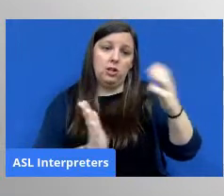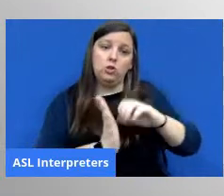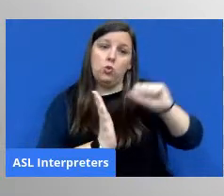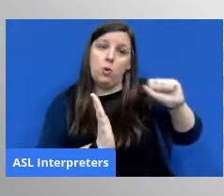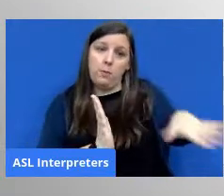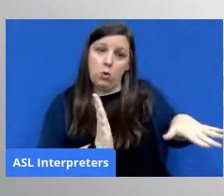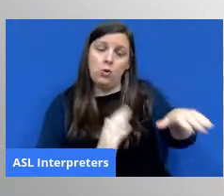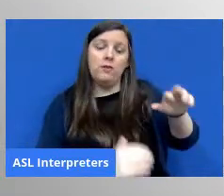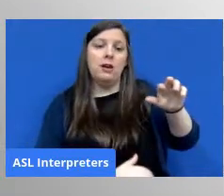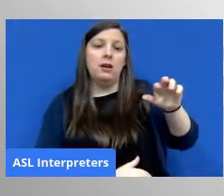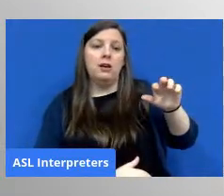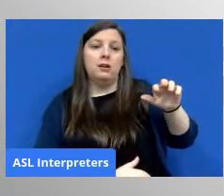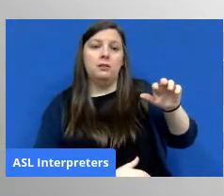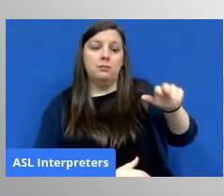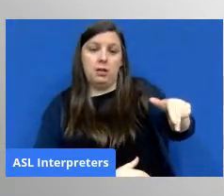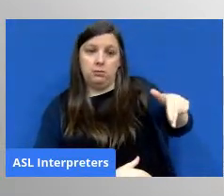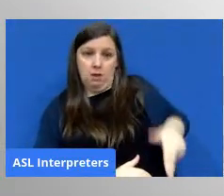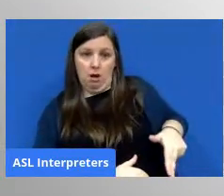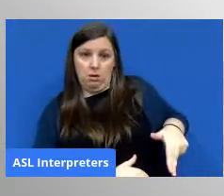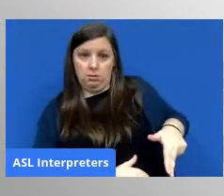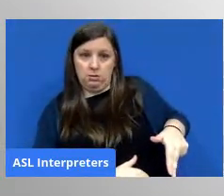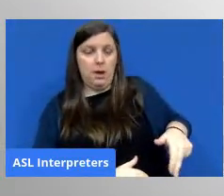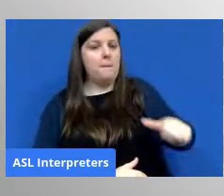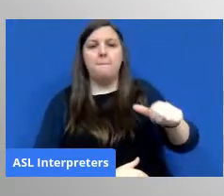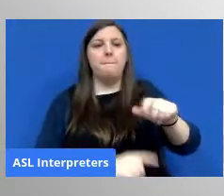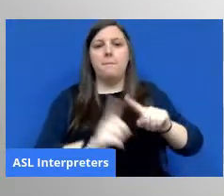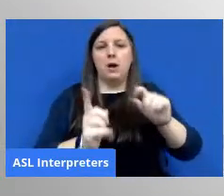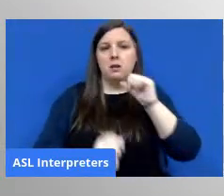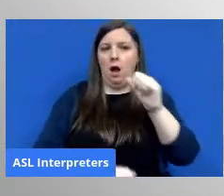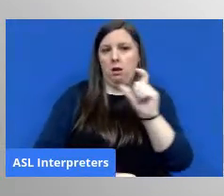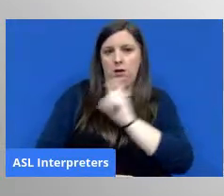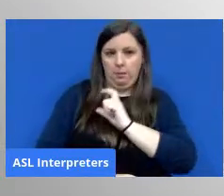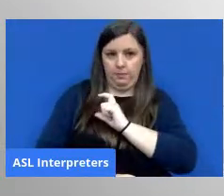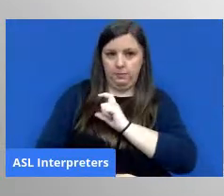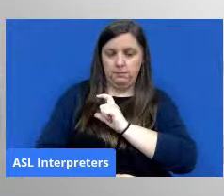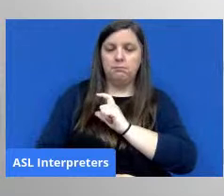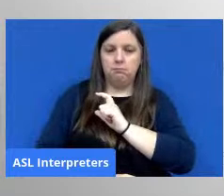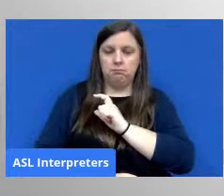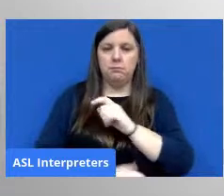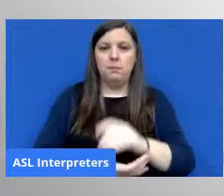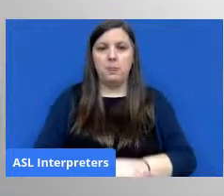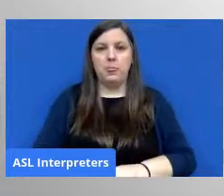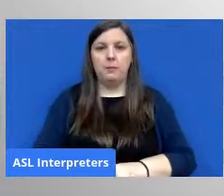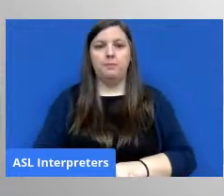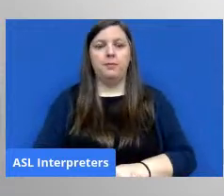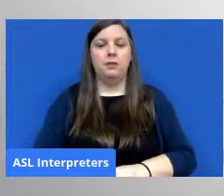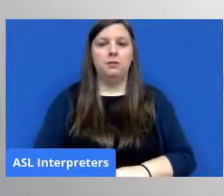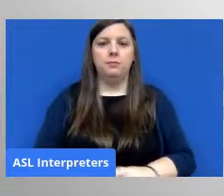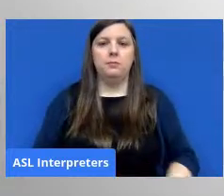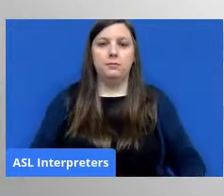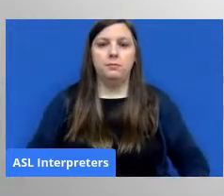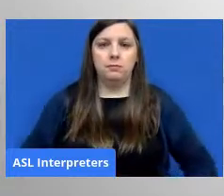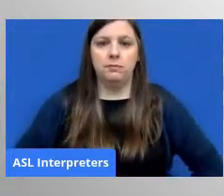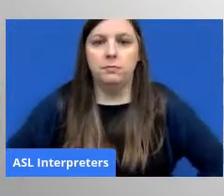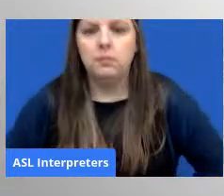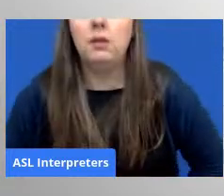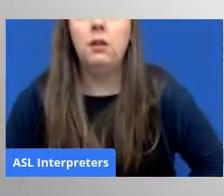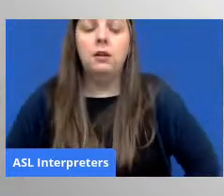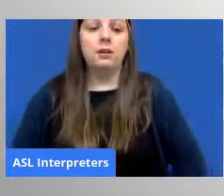the contract itself from that we're voting on now. So there's nothing in the contract about